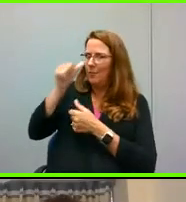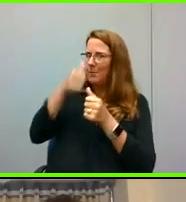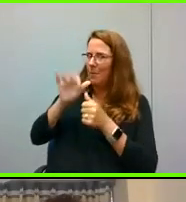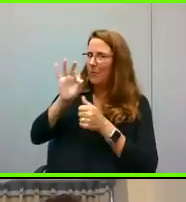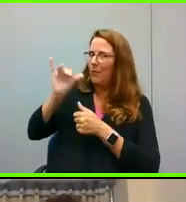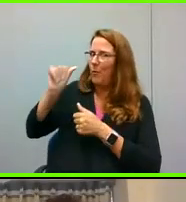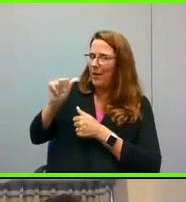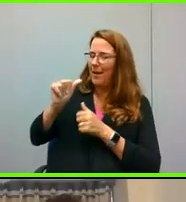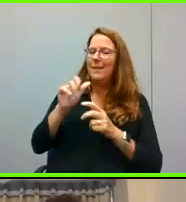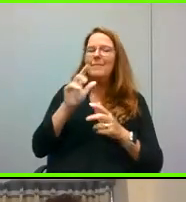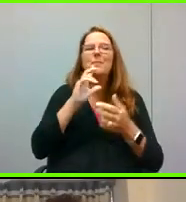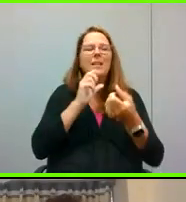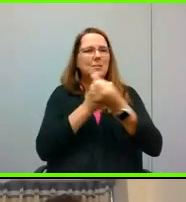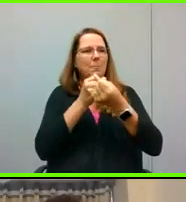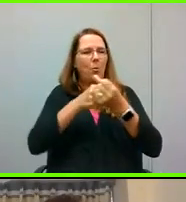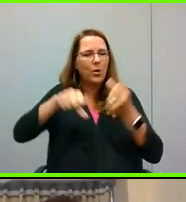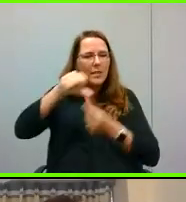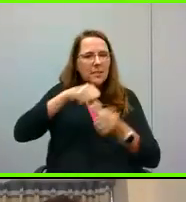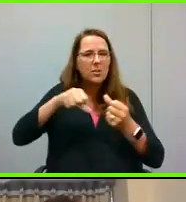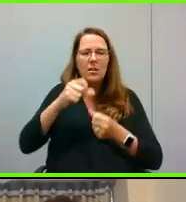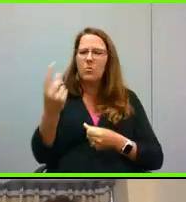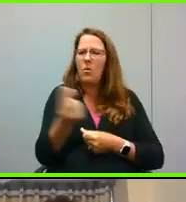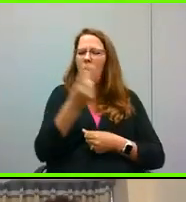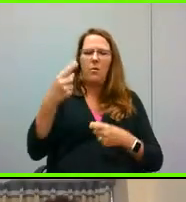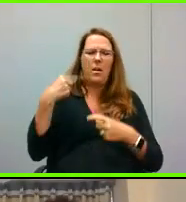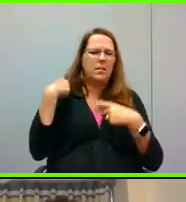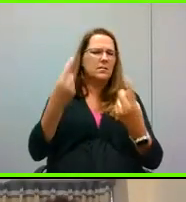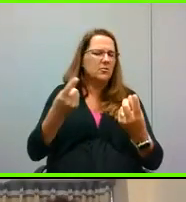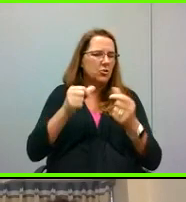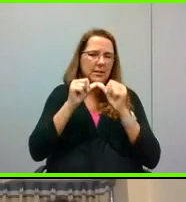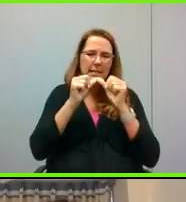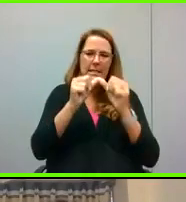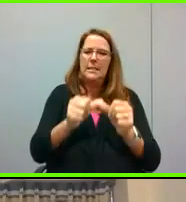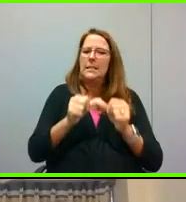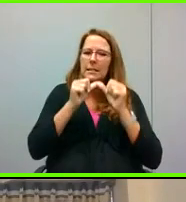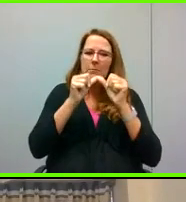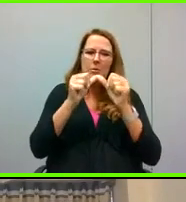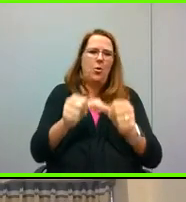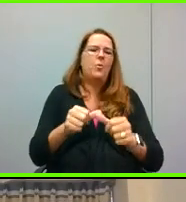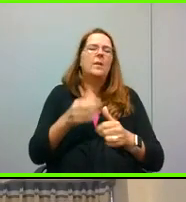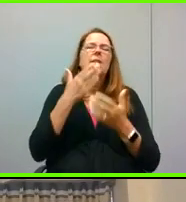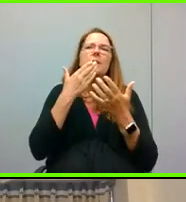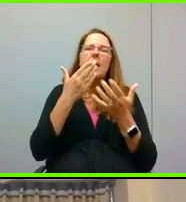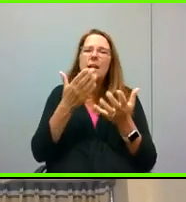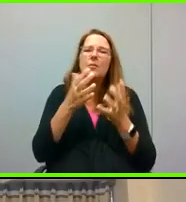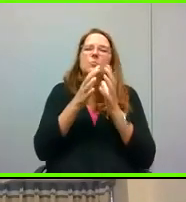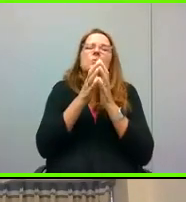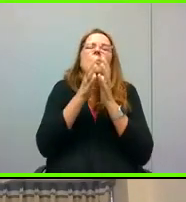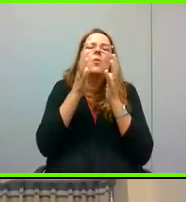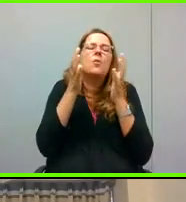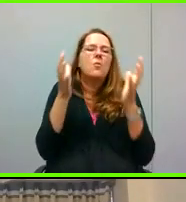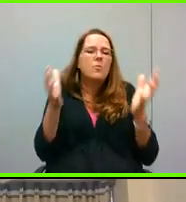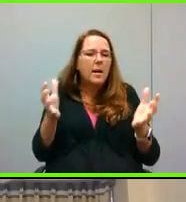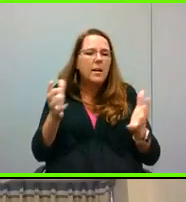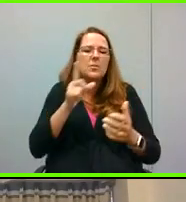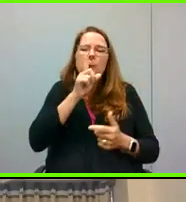Continue to support each other as you always have done. And thank you very, very much. I truly appreciate the kind